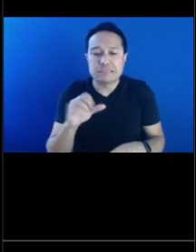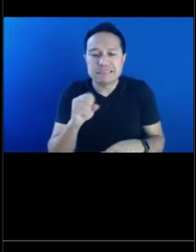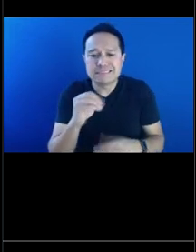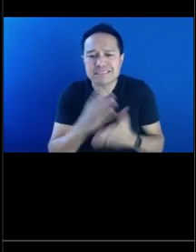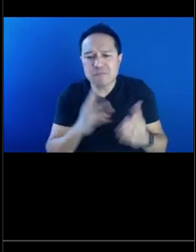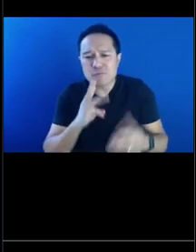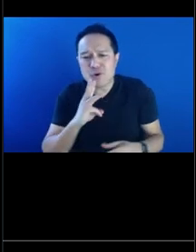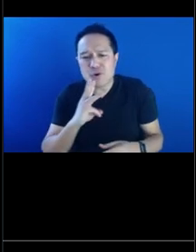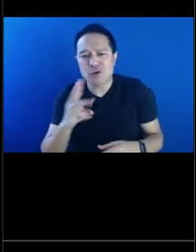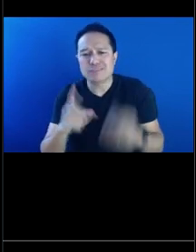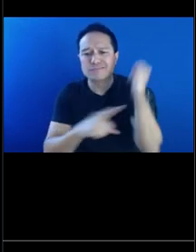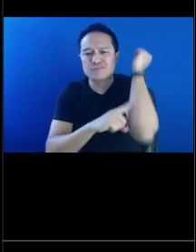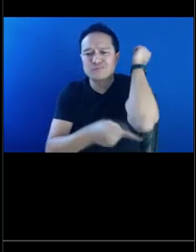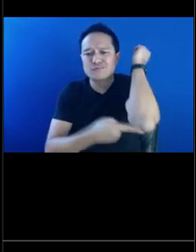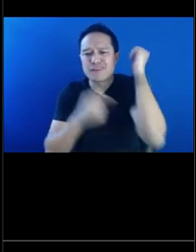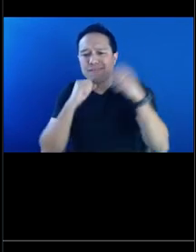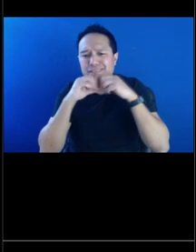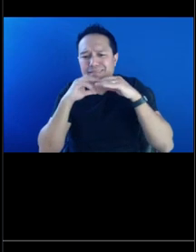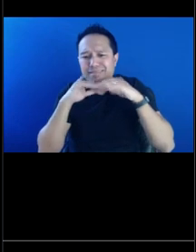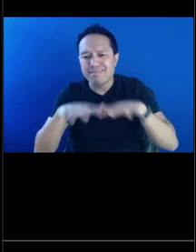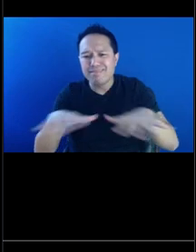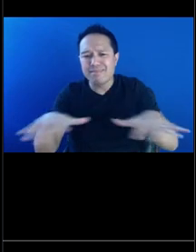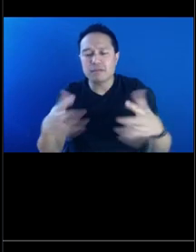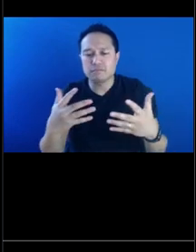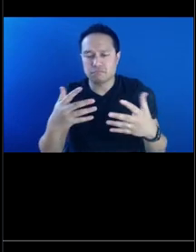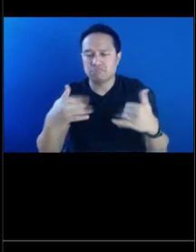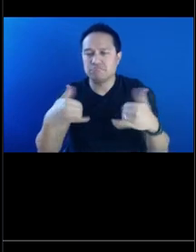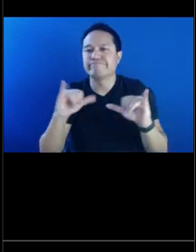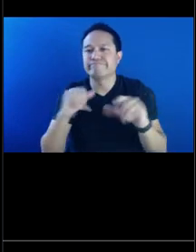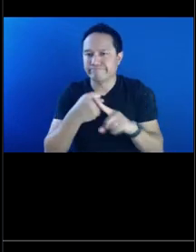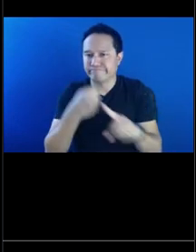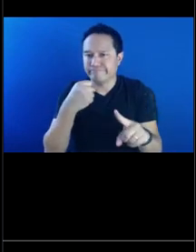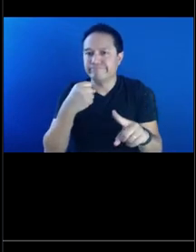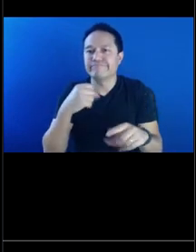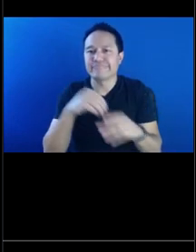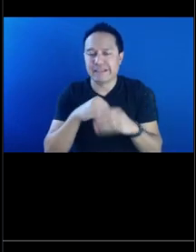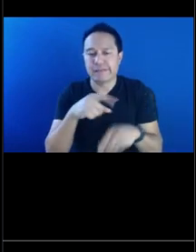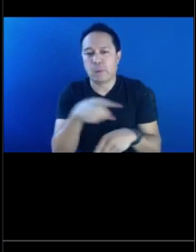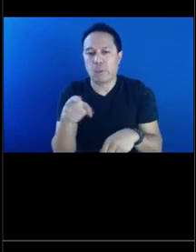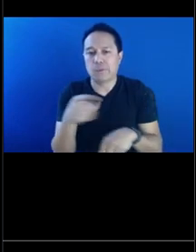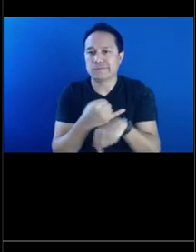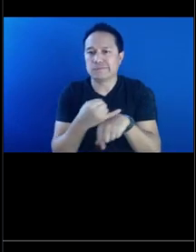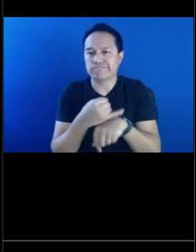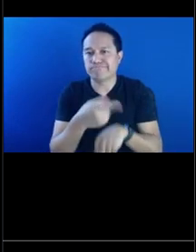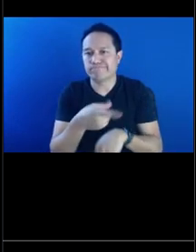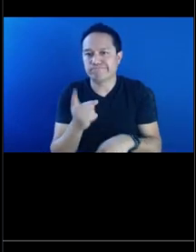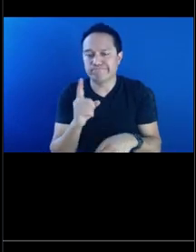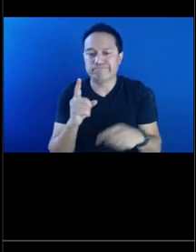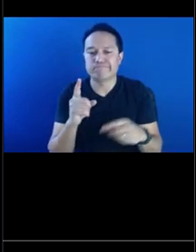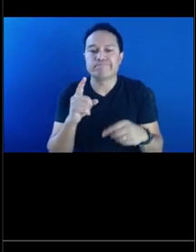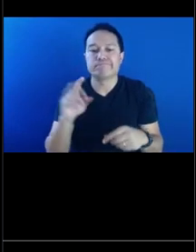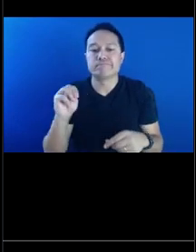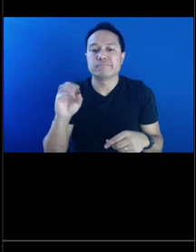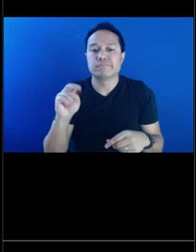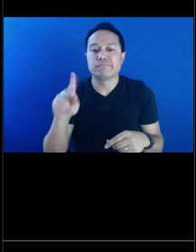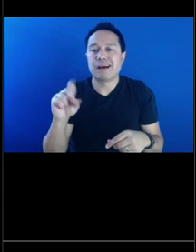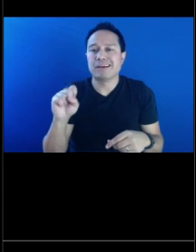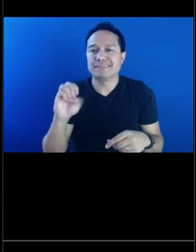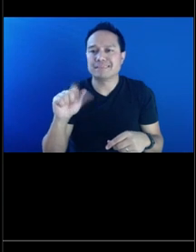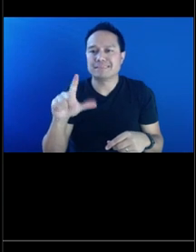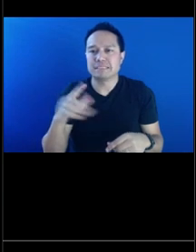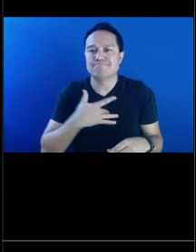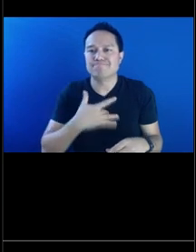nets, and things like that are circulating even in these really remote parts of the ocean. And monk seals have a tendency to get tangled in that